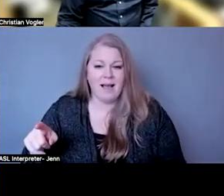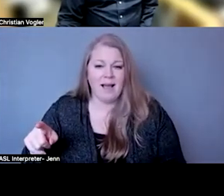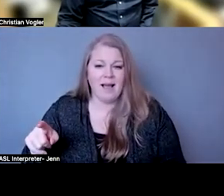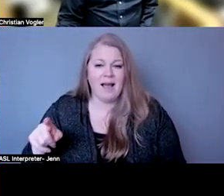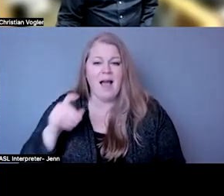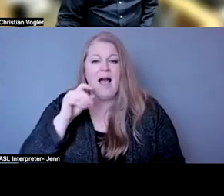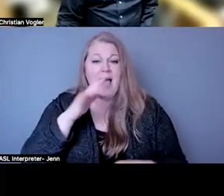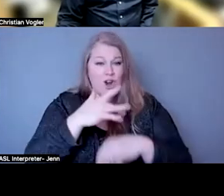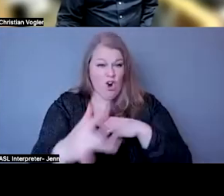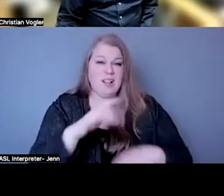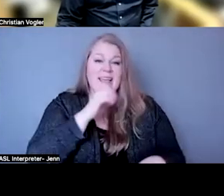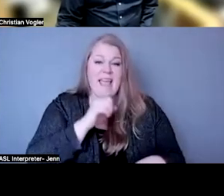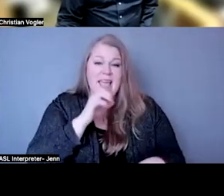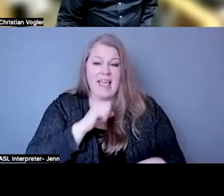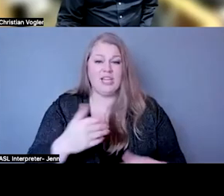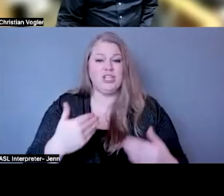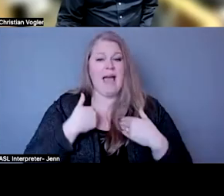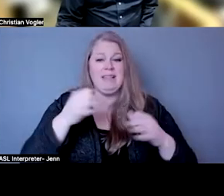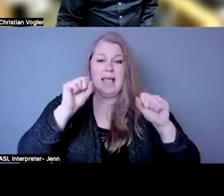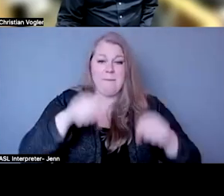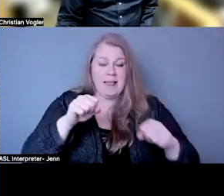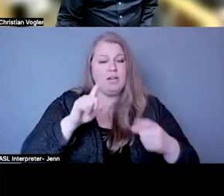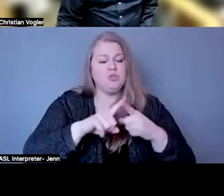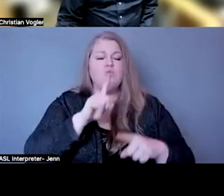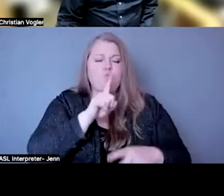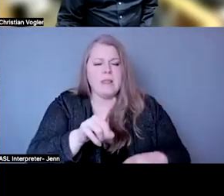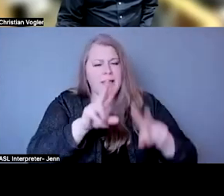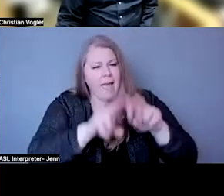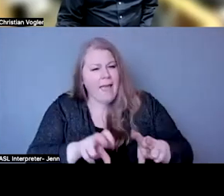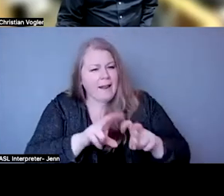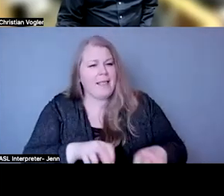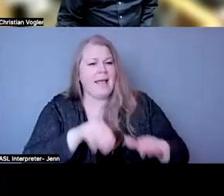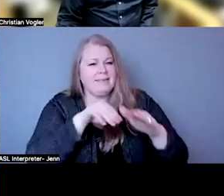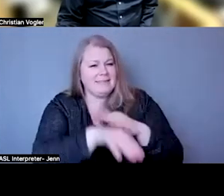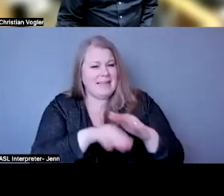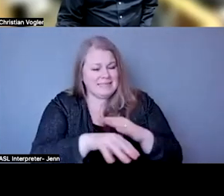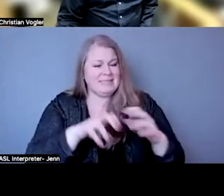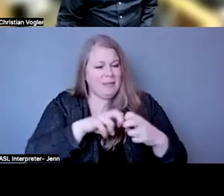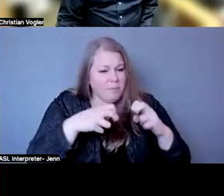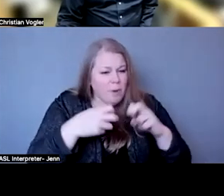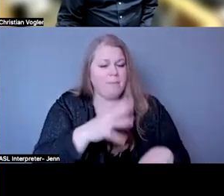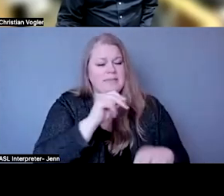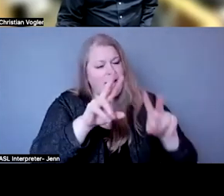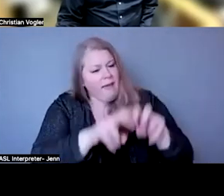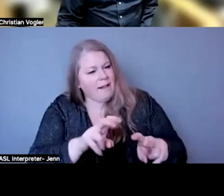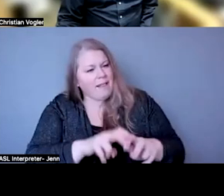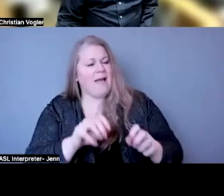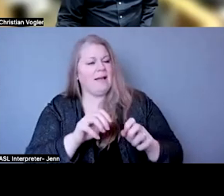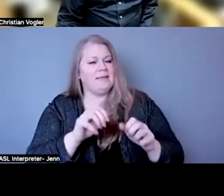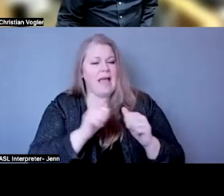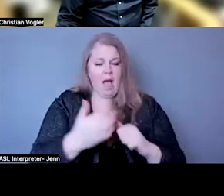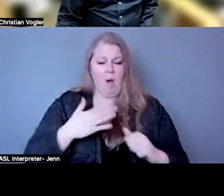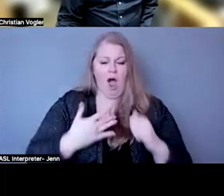at an early age, having this ability to really analyze accessibility problems and analyze how our